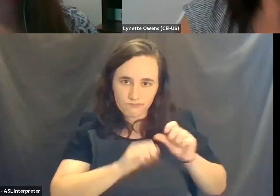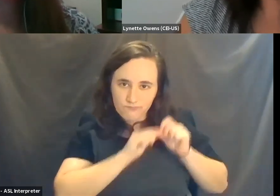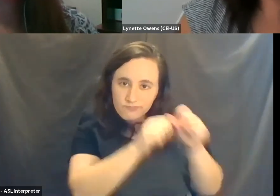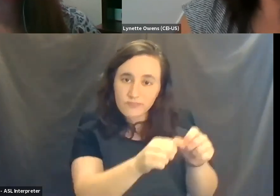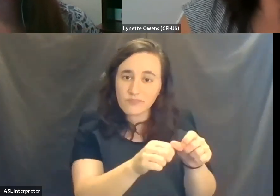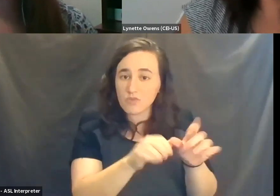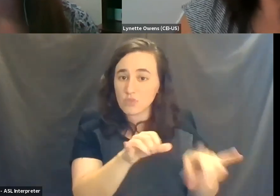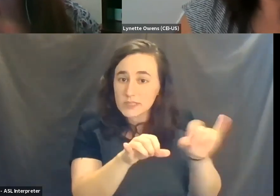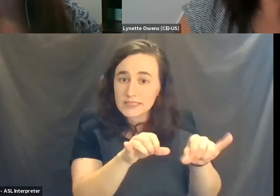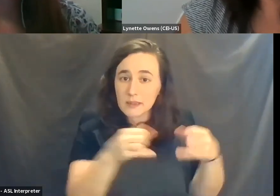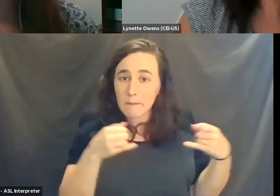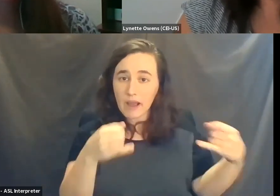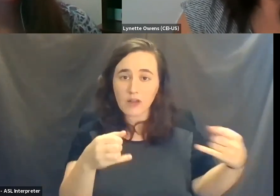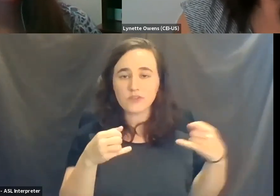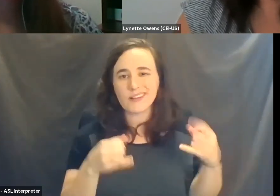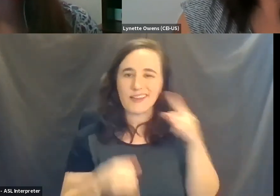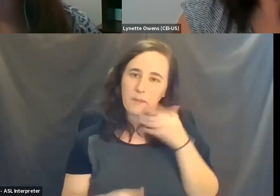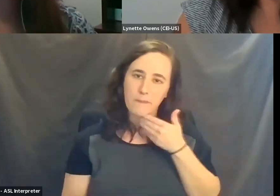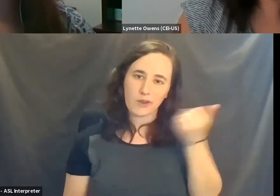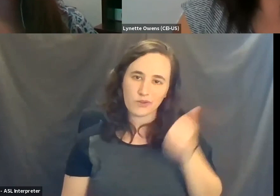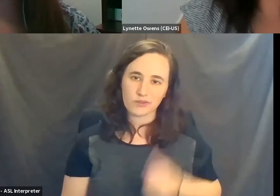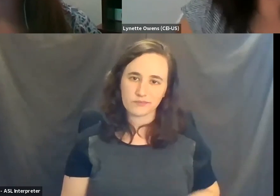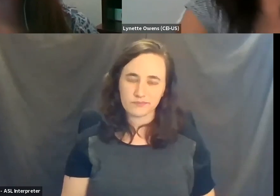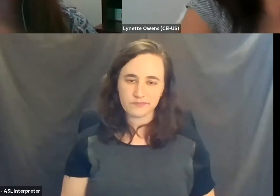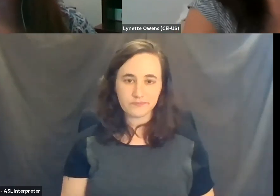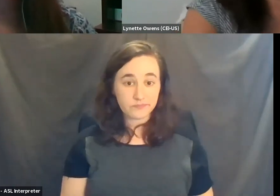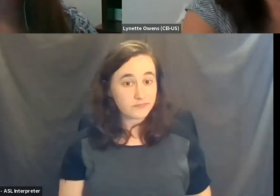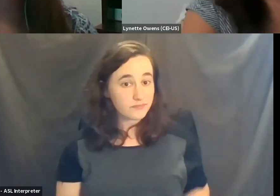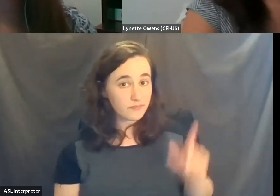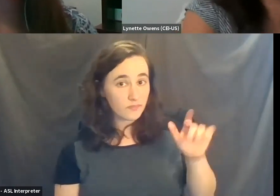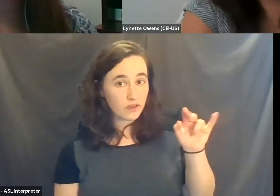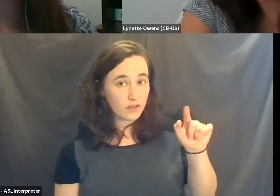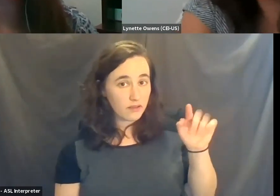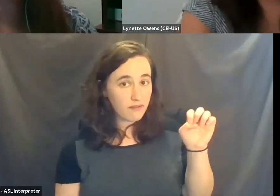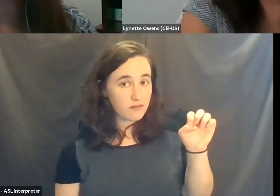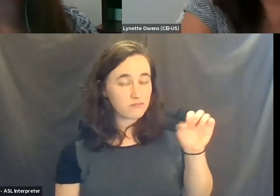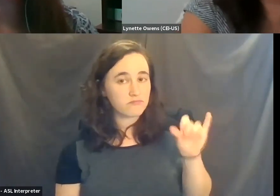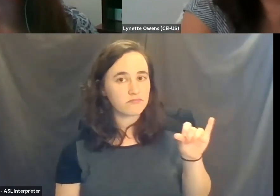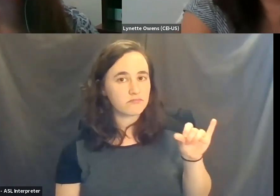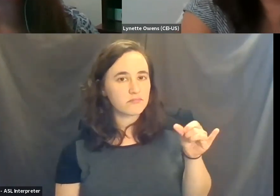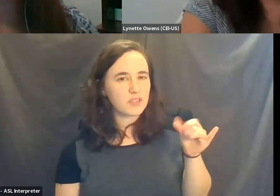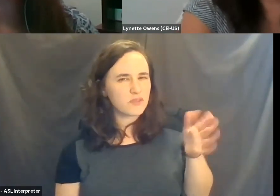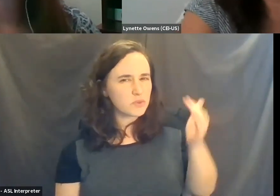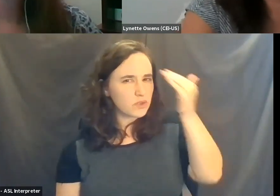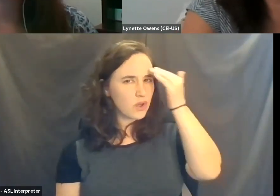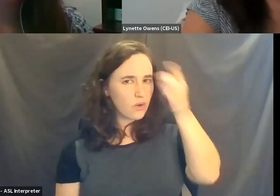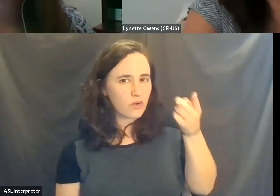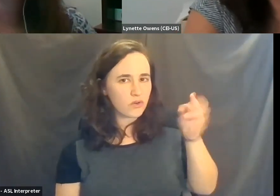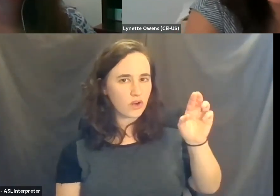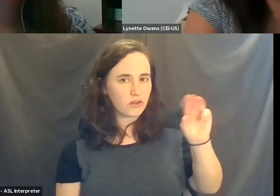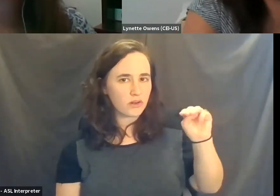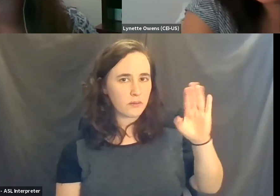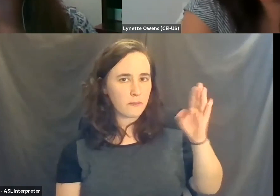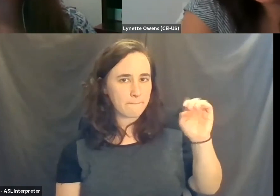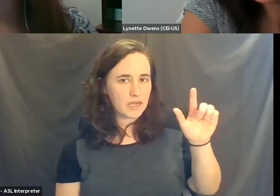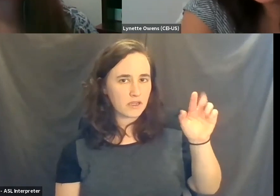That's great advice. Actually, we had, I don't know if you know him, Dr. Michael Rich from the Center on Media and